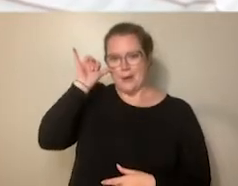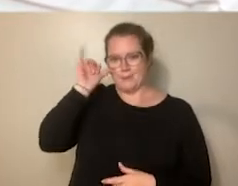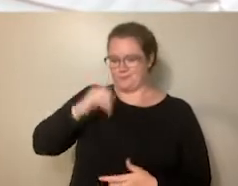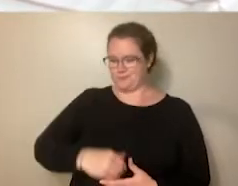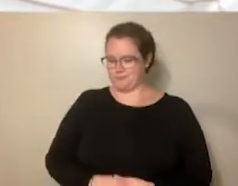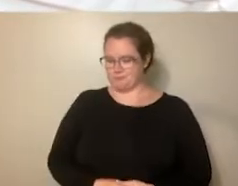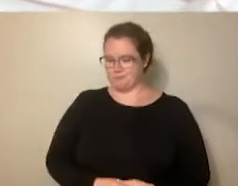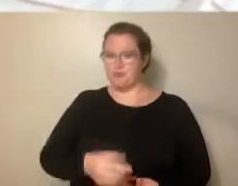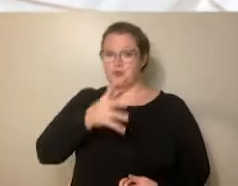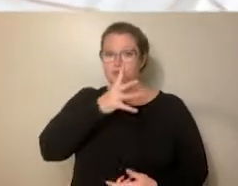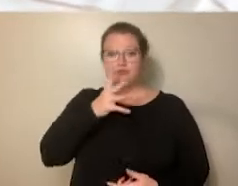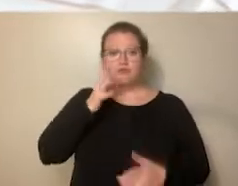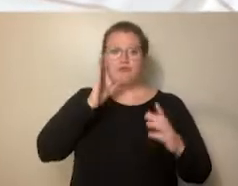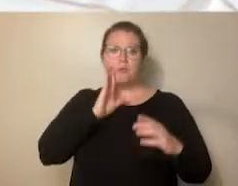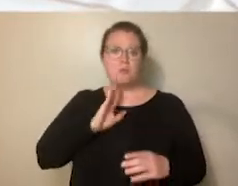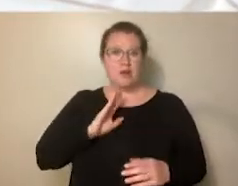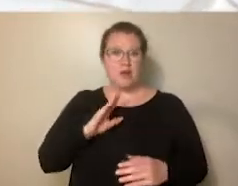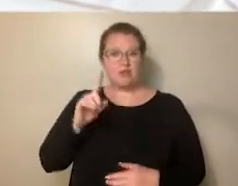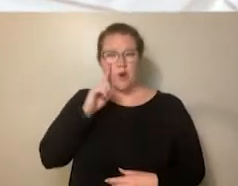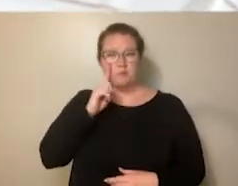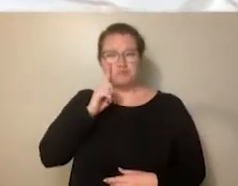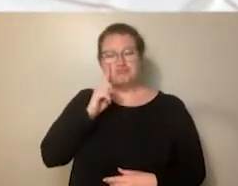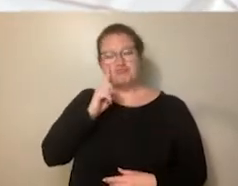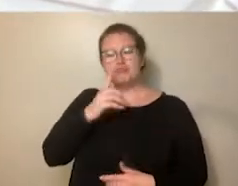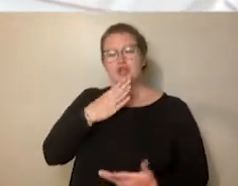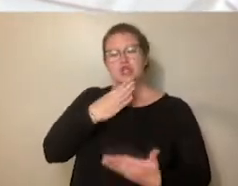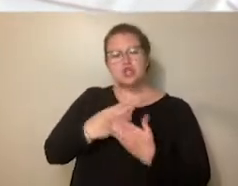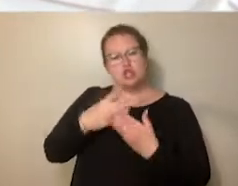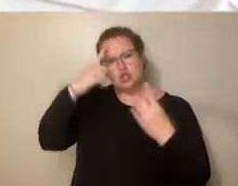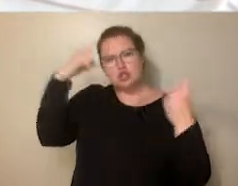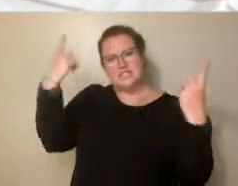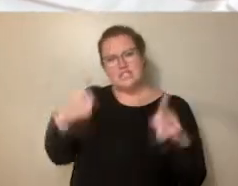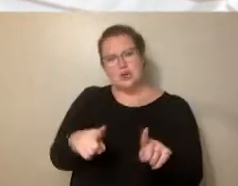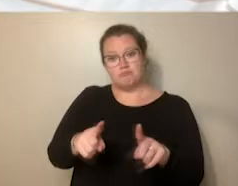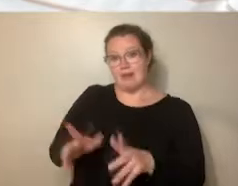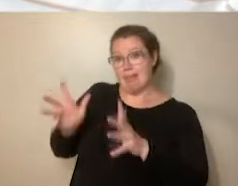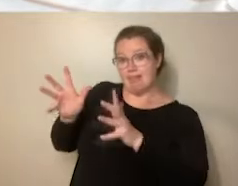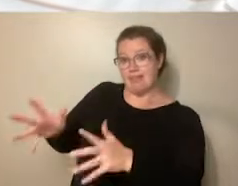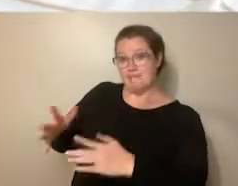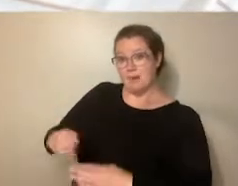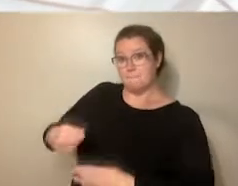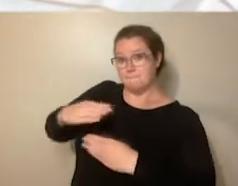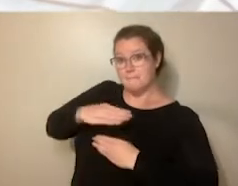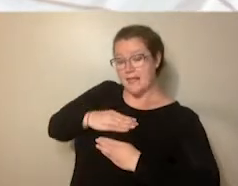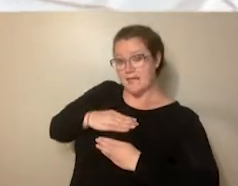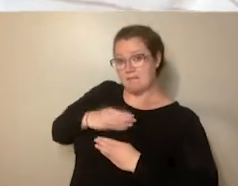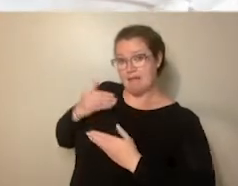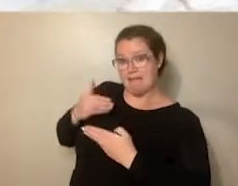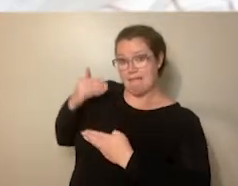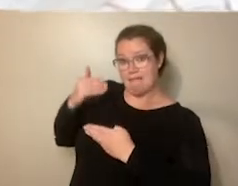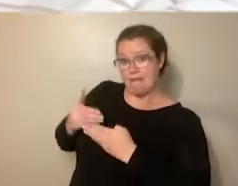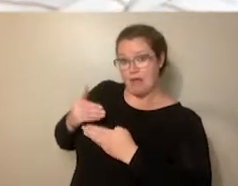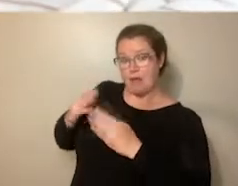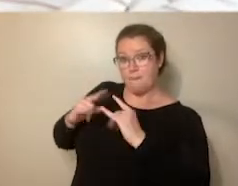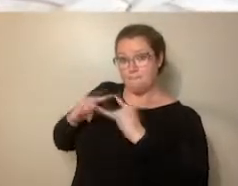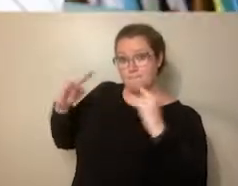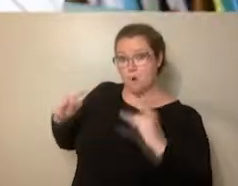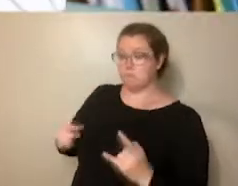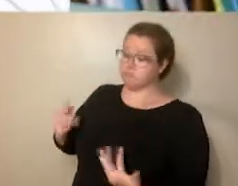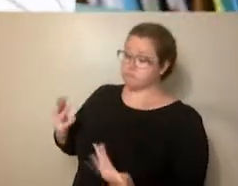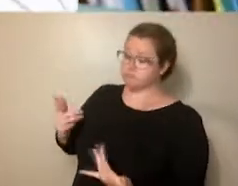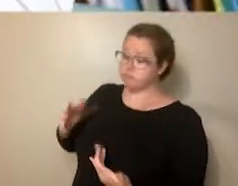Farmer Brown decided this was a good deal. He left the blankets next to the barn door and waited for Duck to come with the